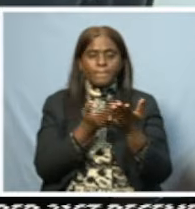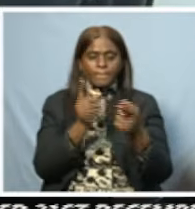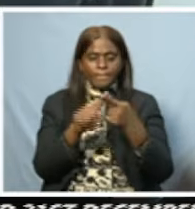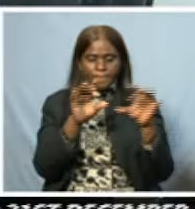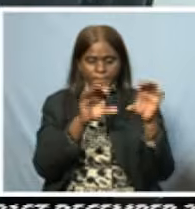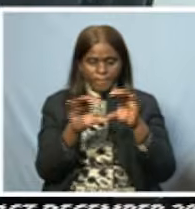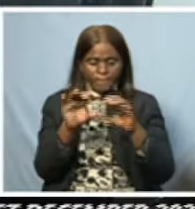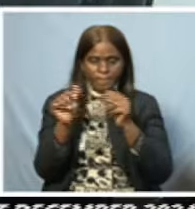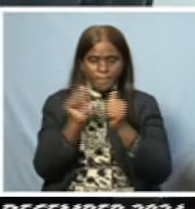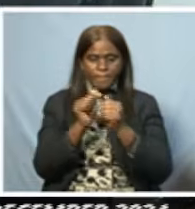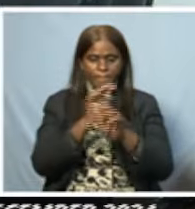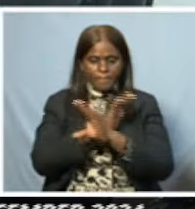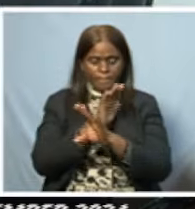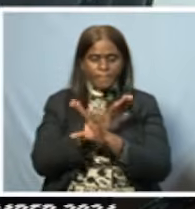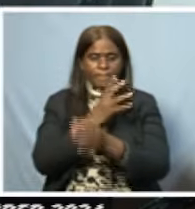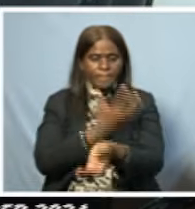not